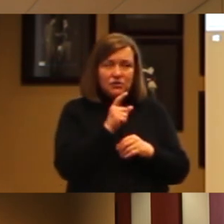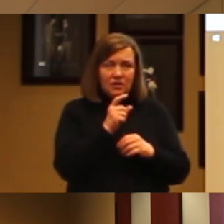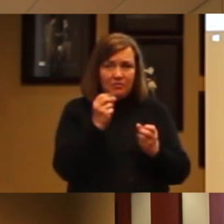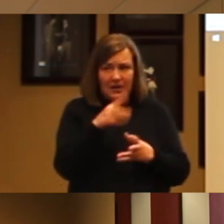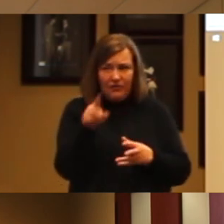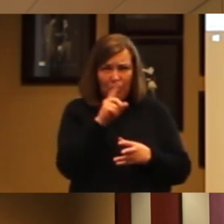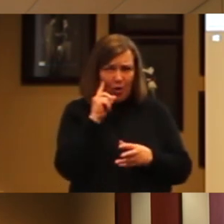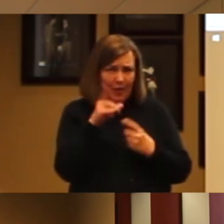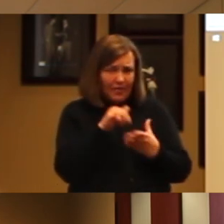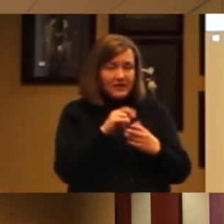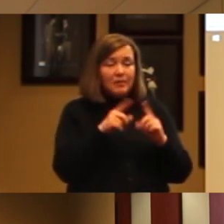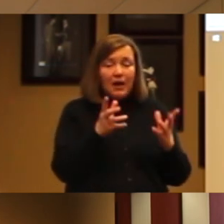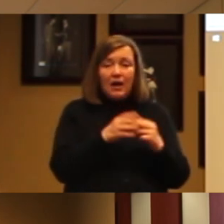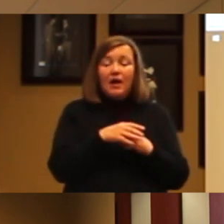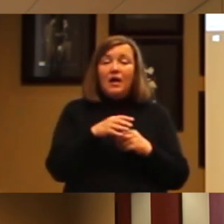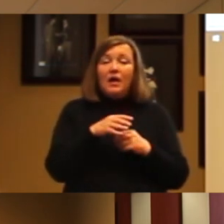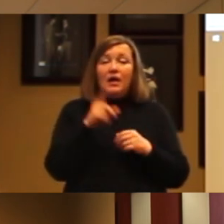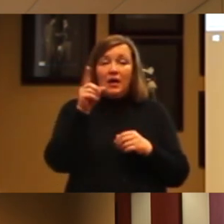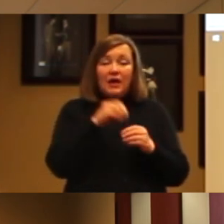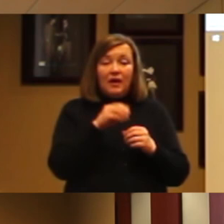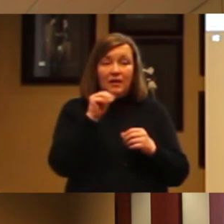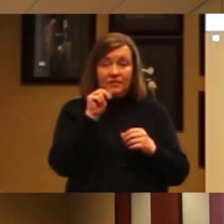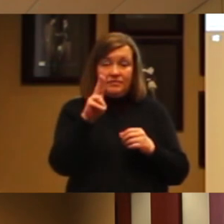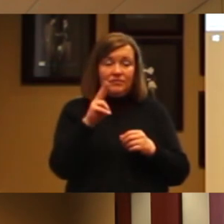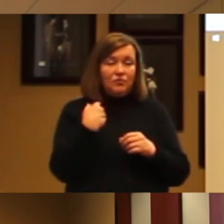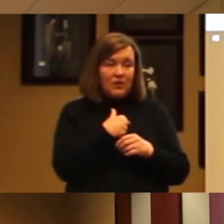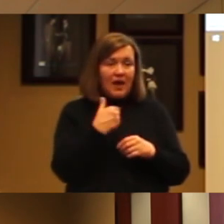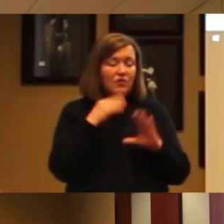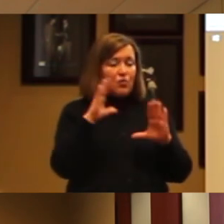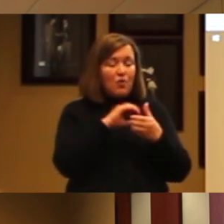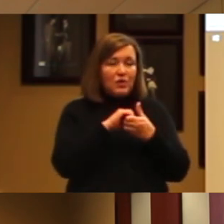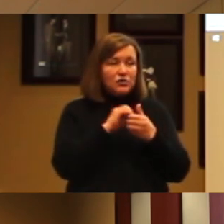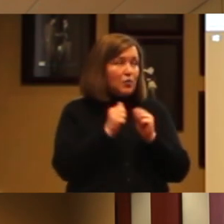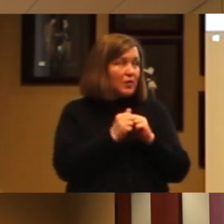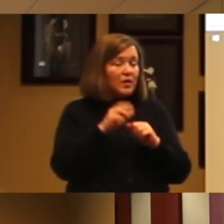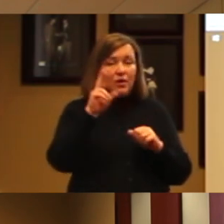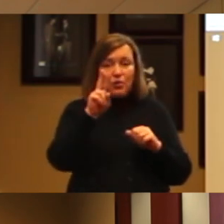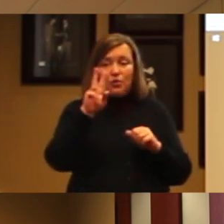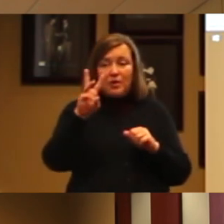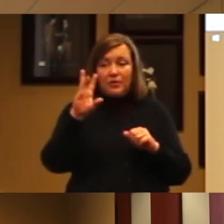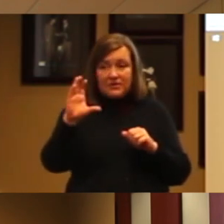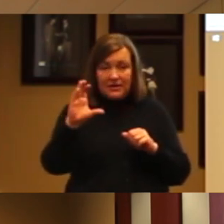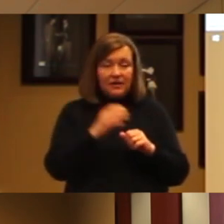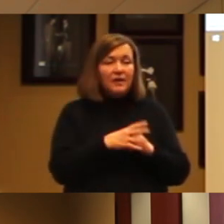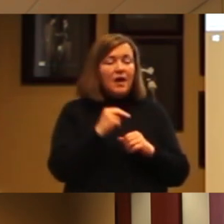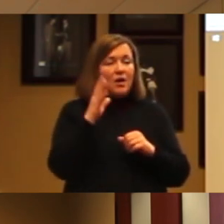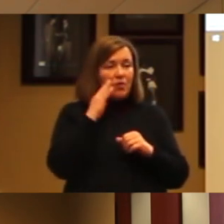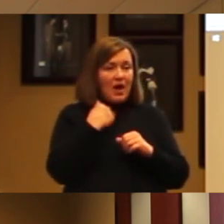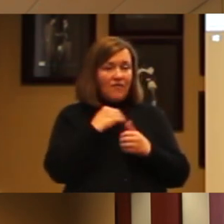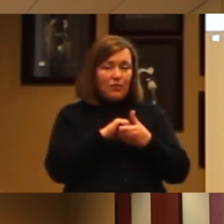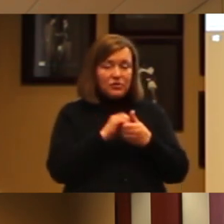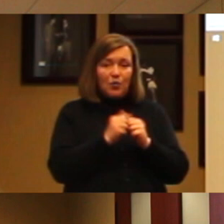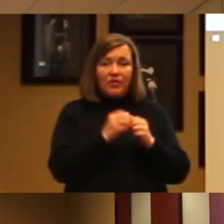you have heard of this, but at the University of Missouri, we have a really great relationship with UWC, and we have a cool partnership with